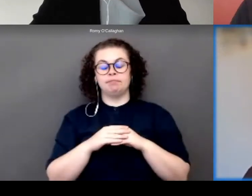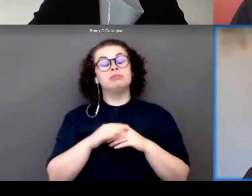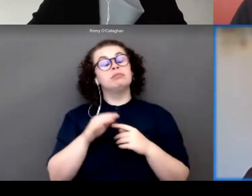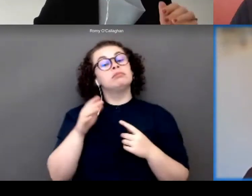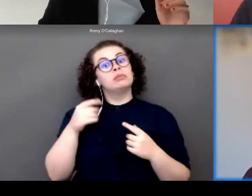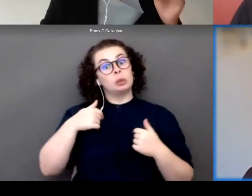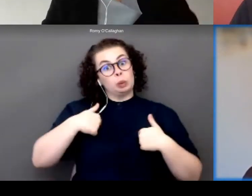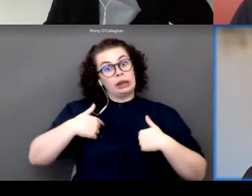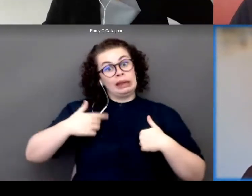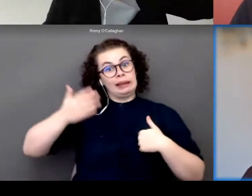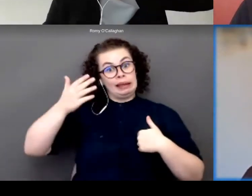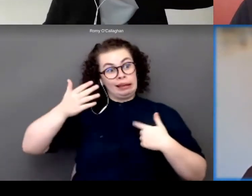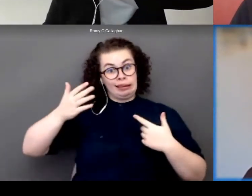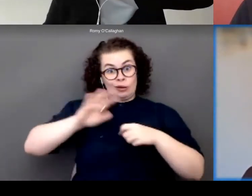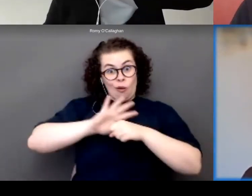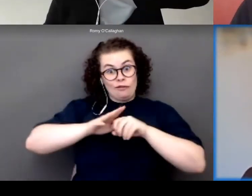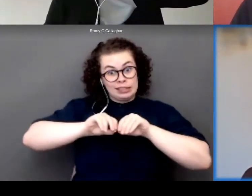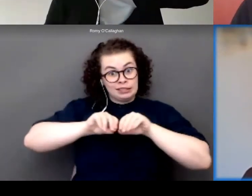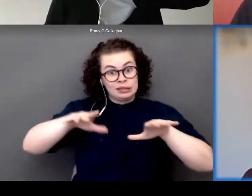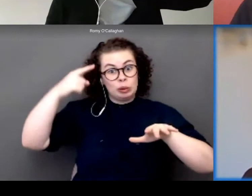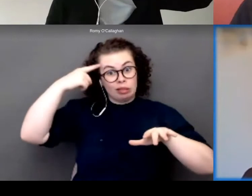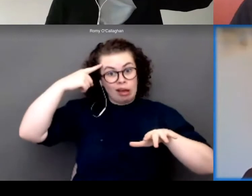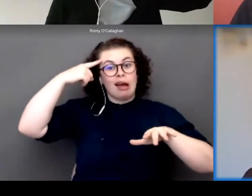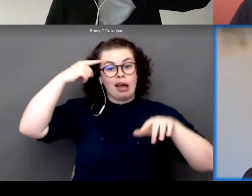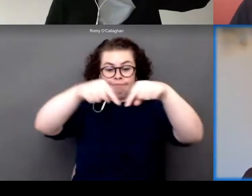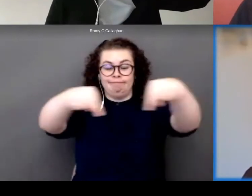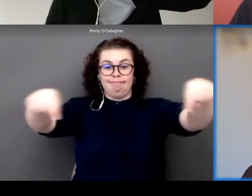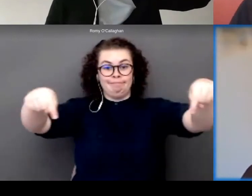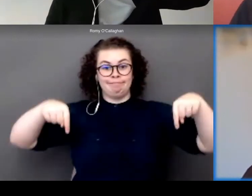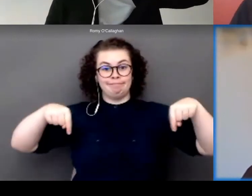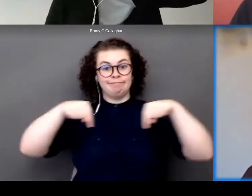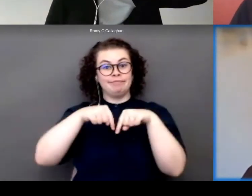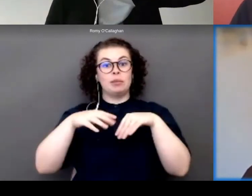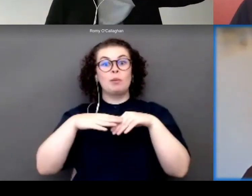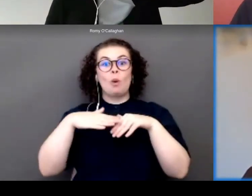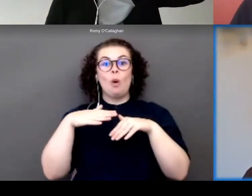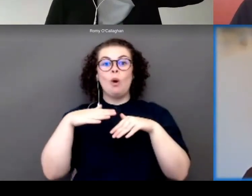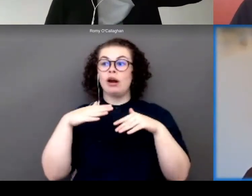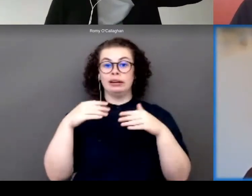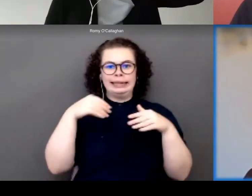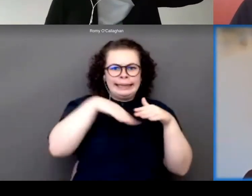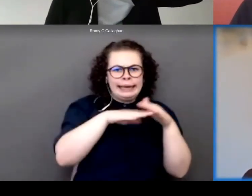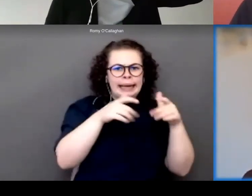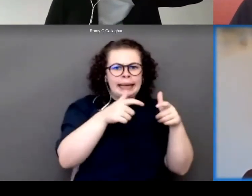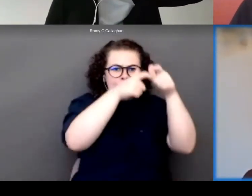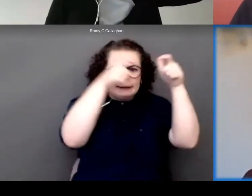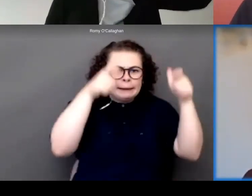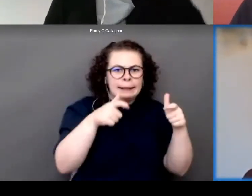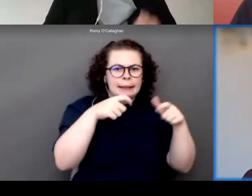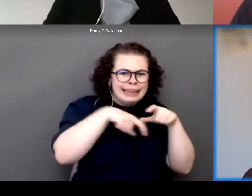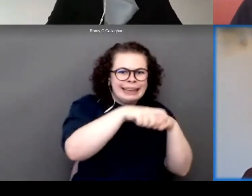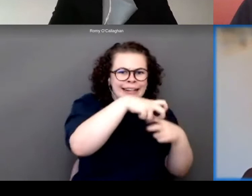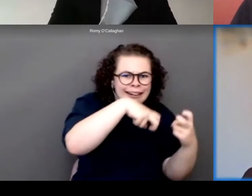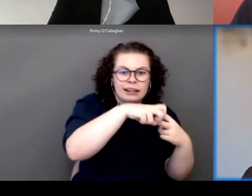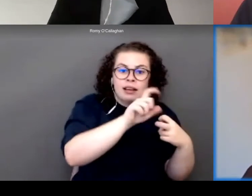outdoor activities, especially in the historical center, where we face every day basically